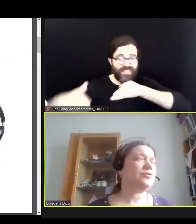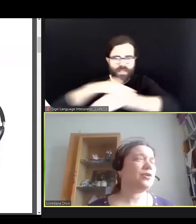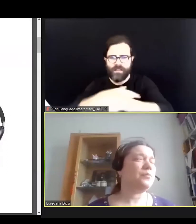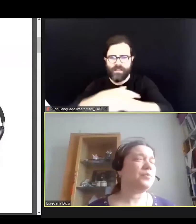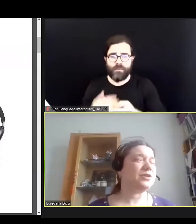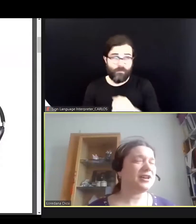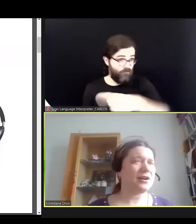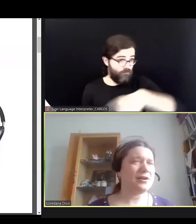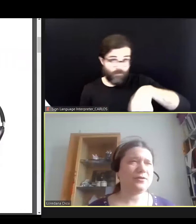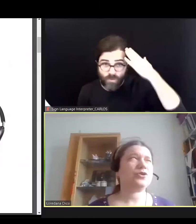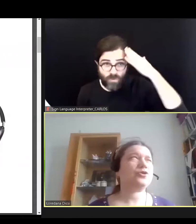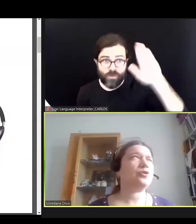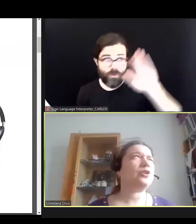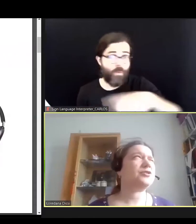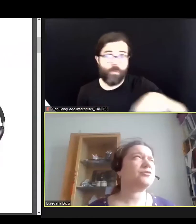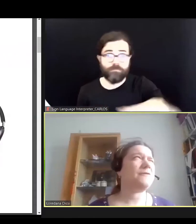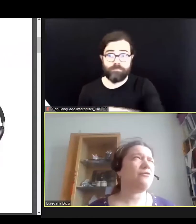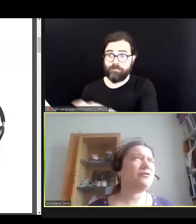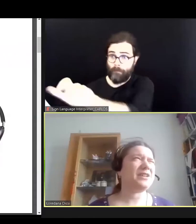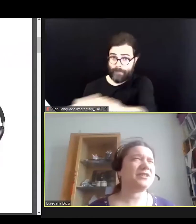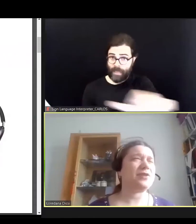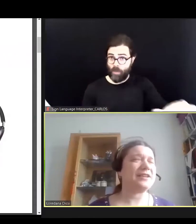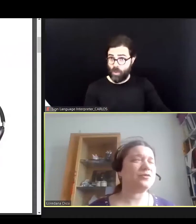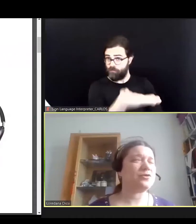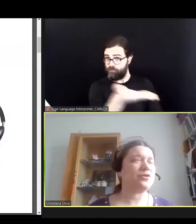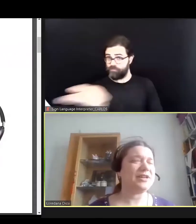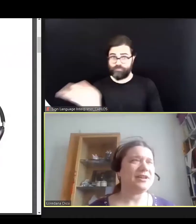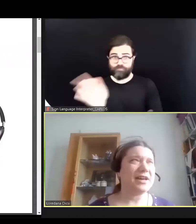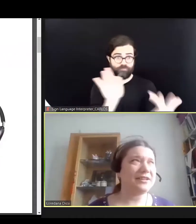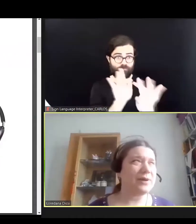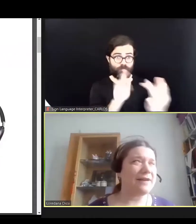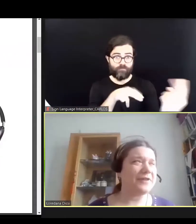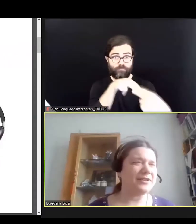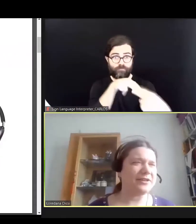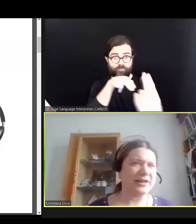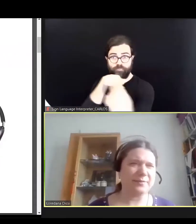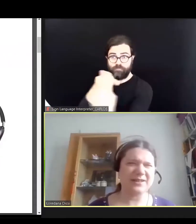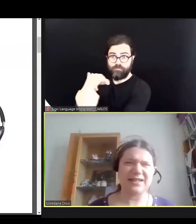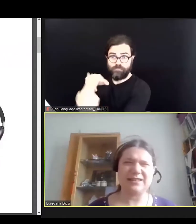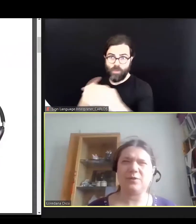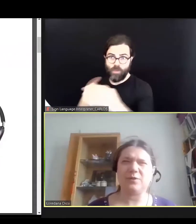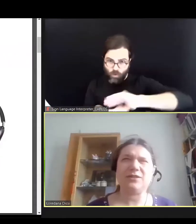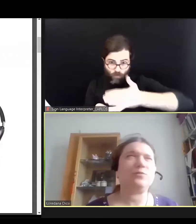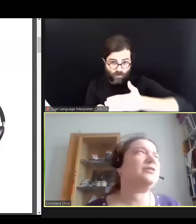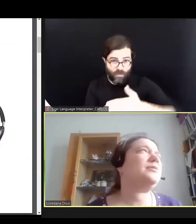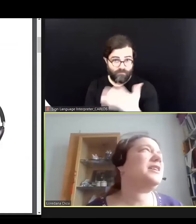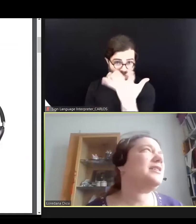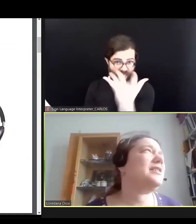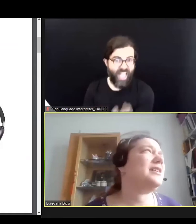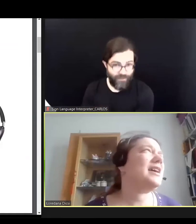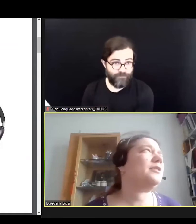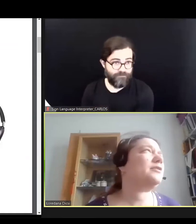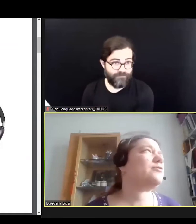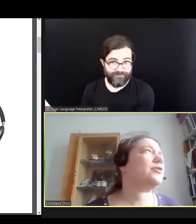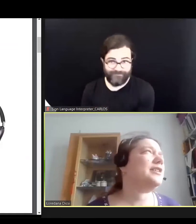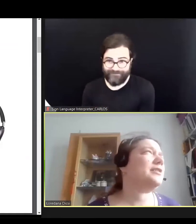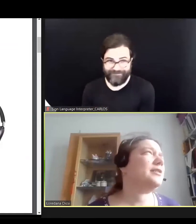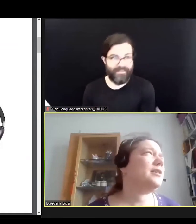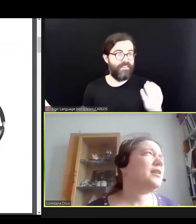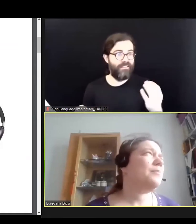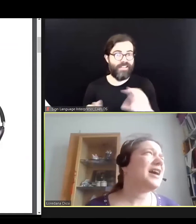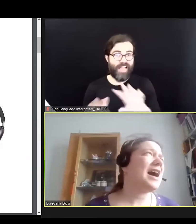to computer or to a phone because you had to join, and you have internet because otherwise you wouldn't be able to